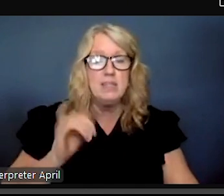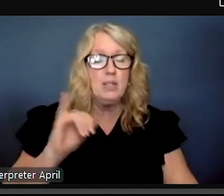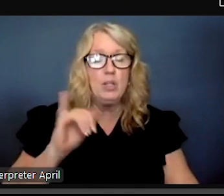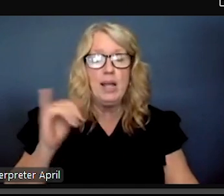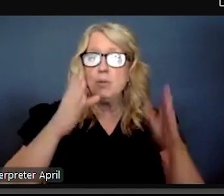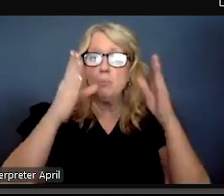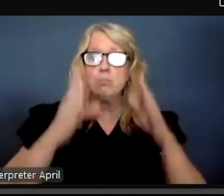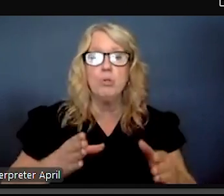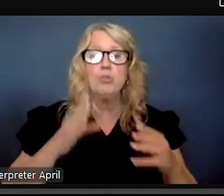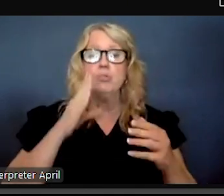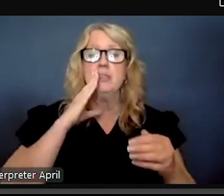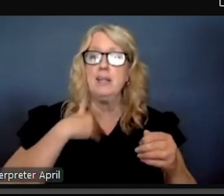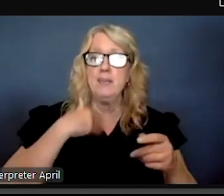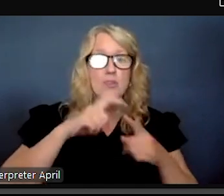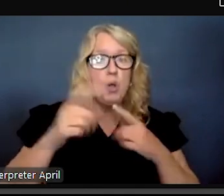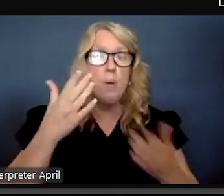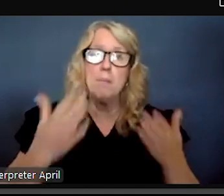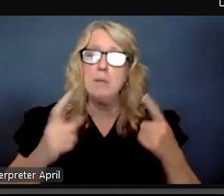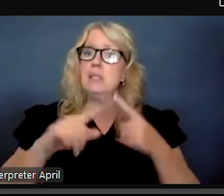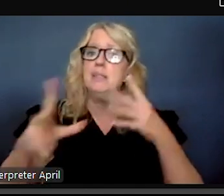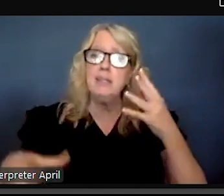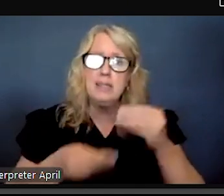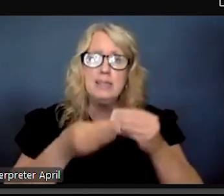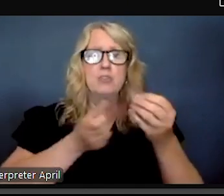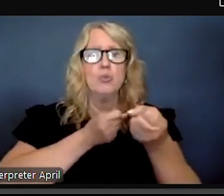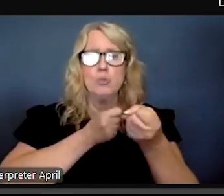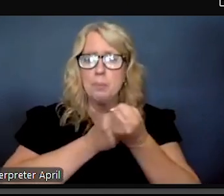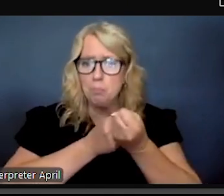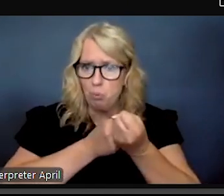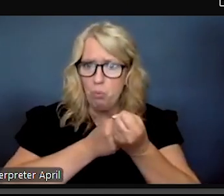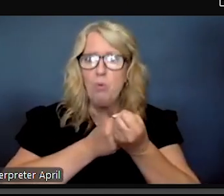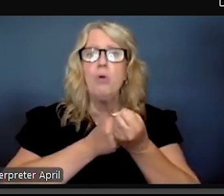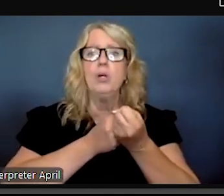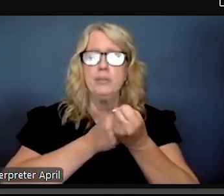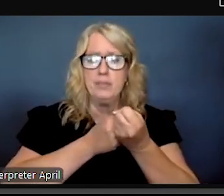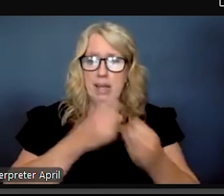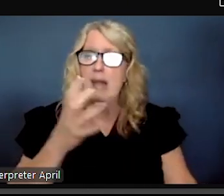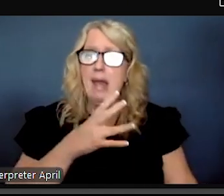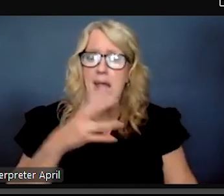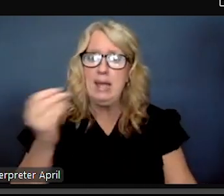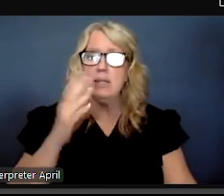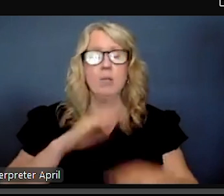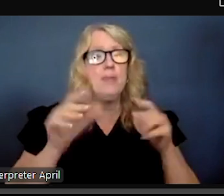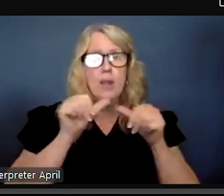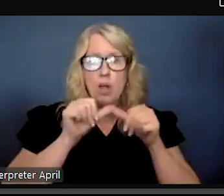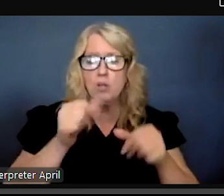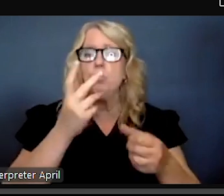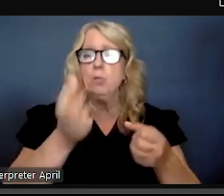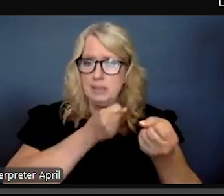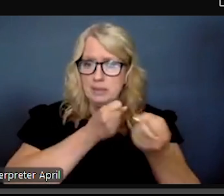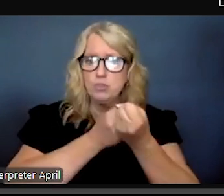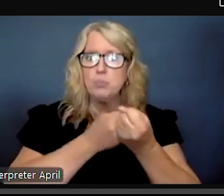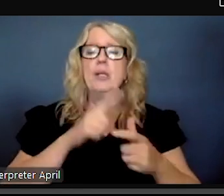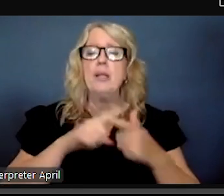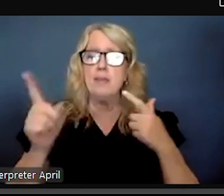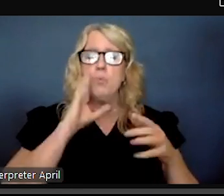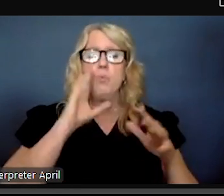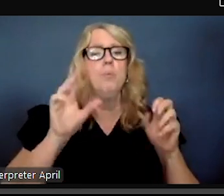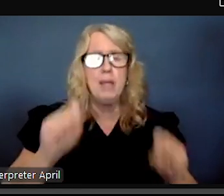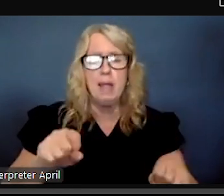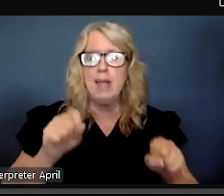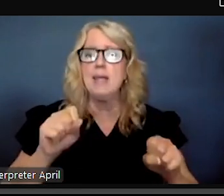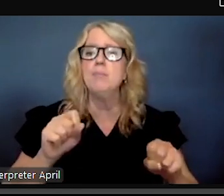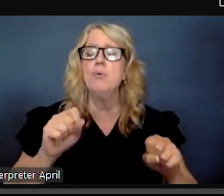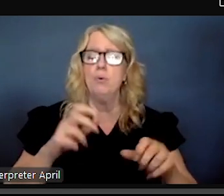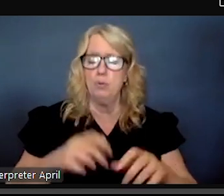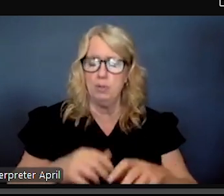someone that's calling the line that maybe needs some additional support, and ongoing additional support, then they will be able to